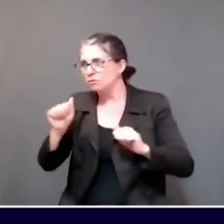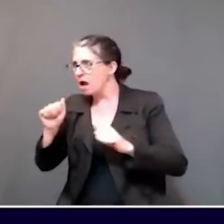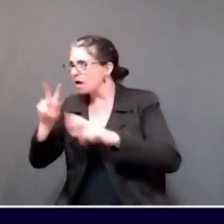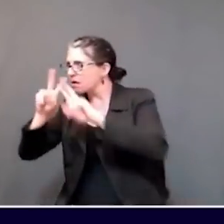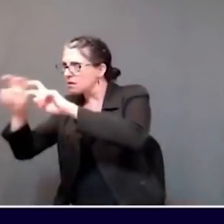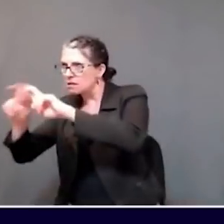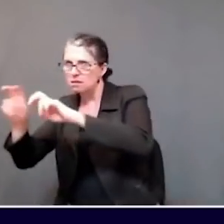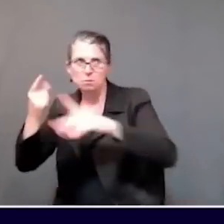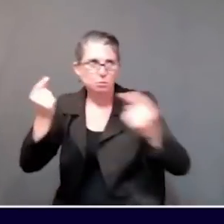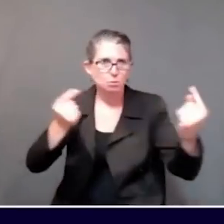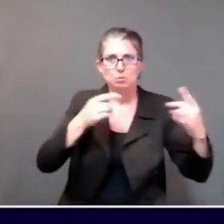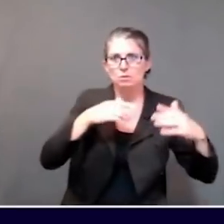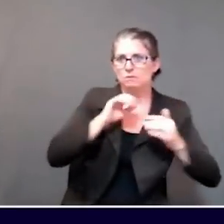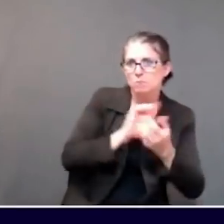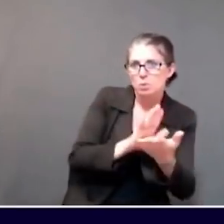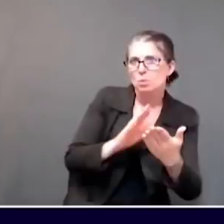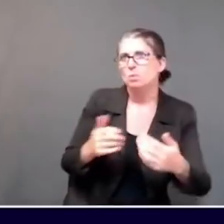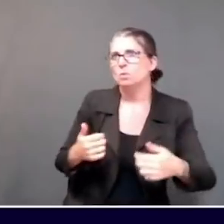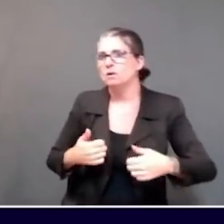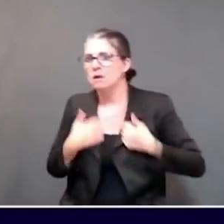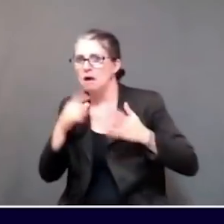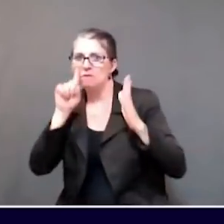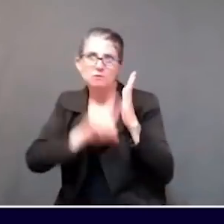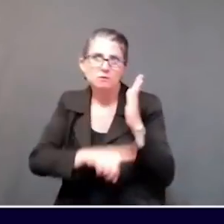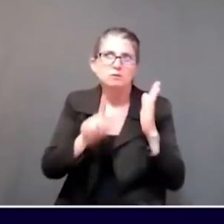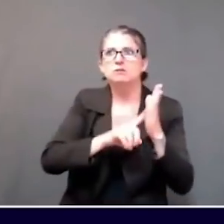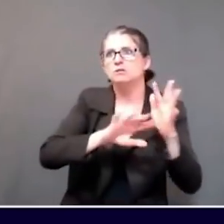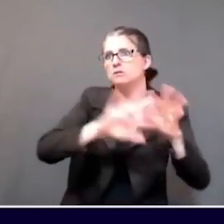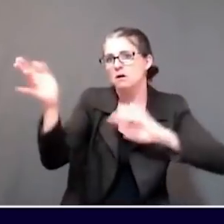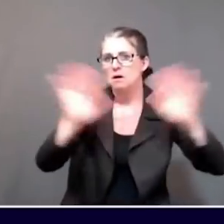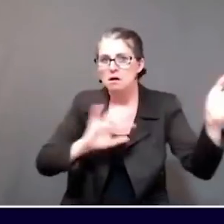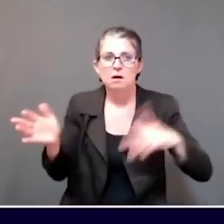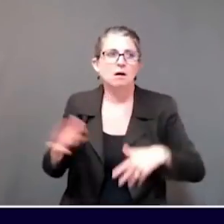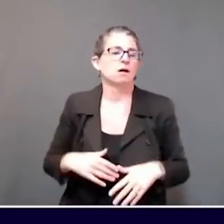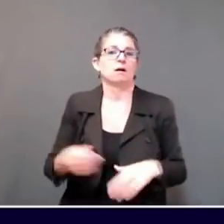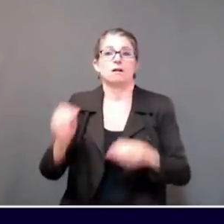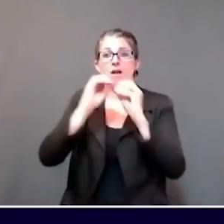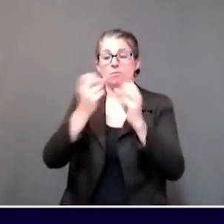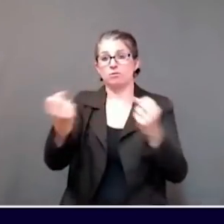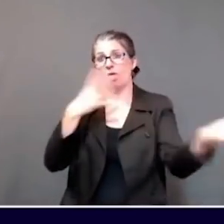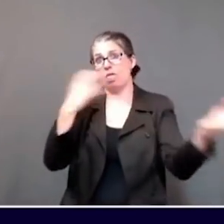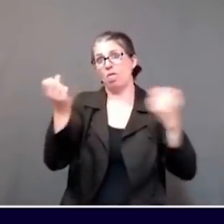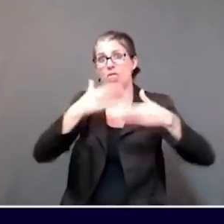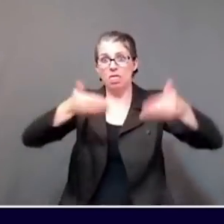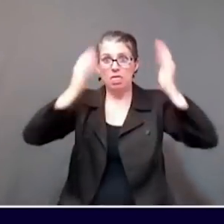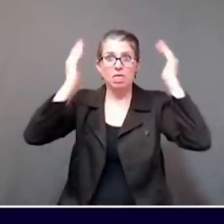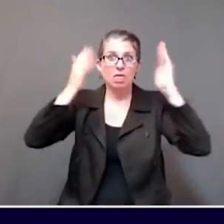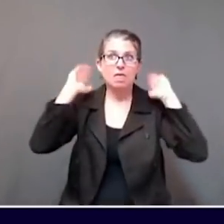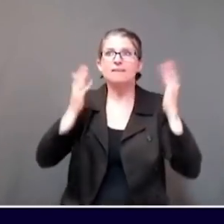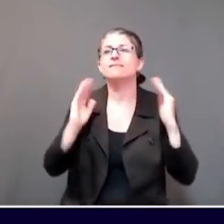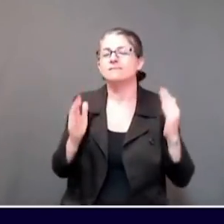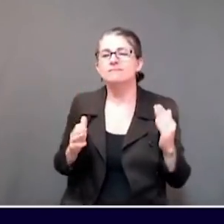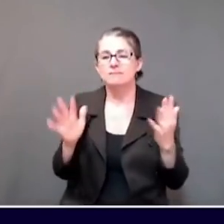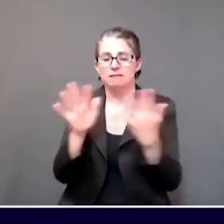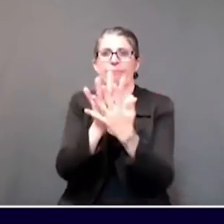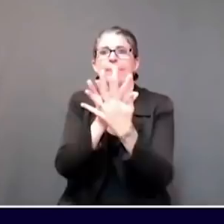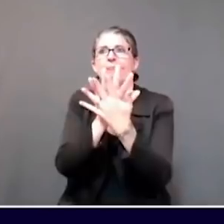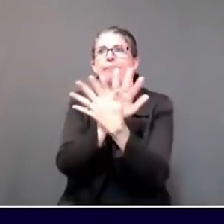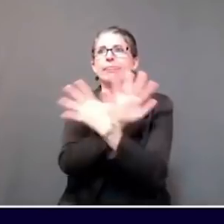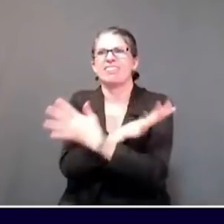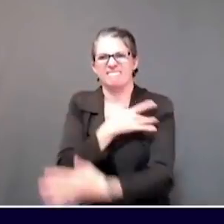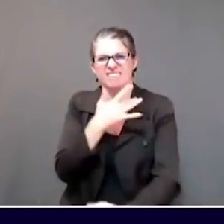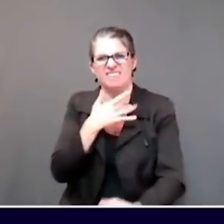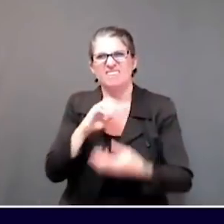there's just so many numbers out there right now. So for people who are starting to feel numb to all of those numbers, how do you keep them engaged with your